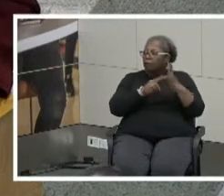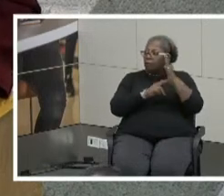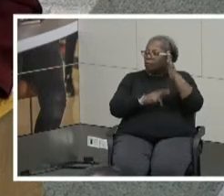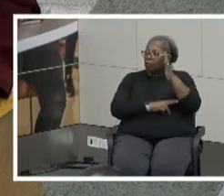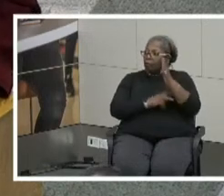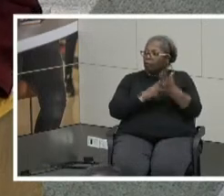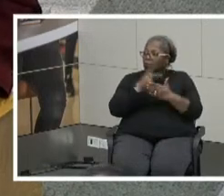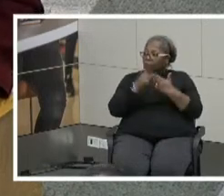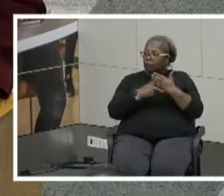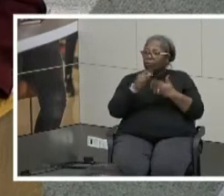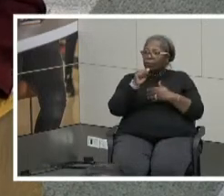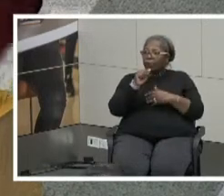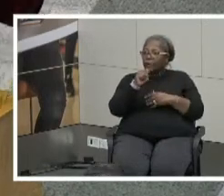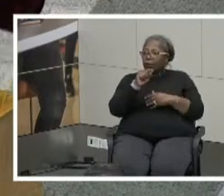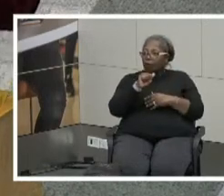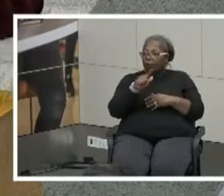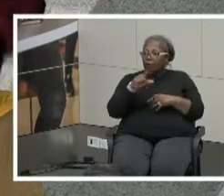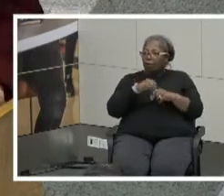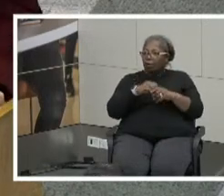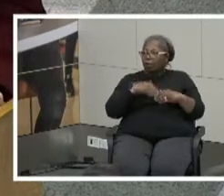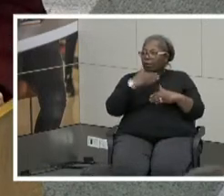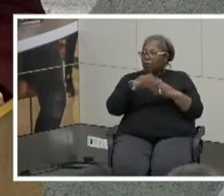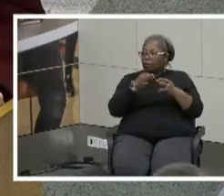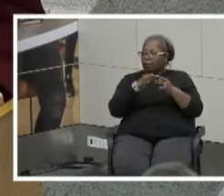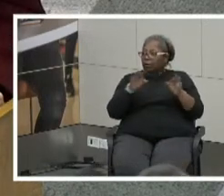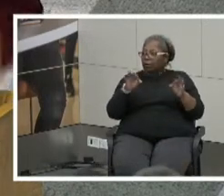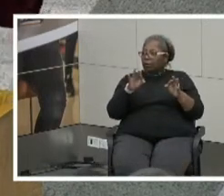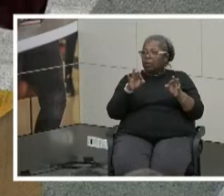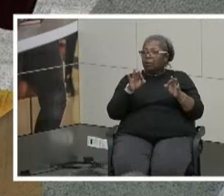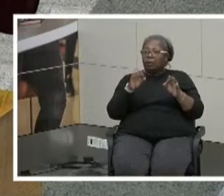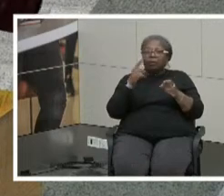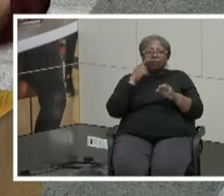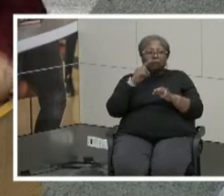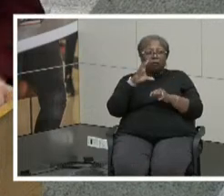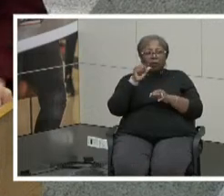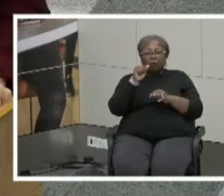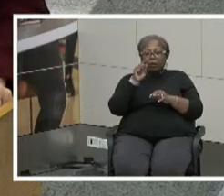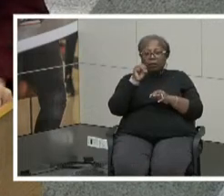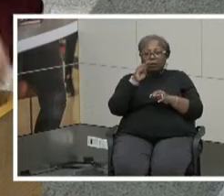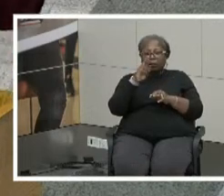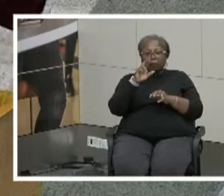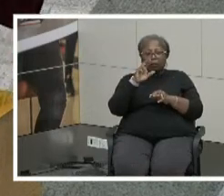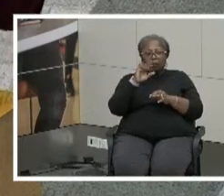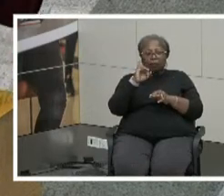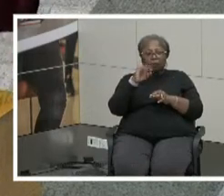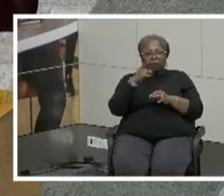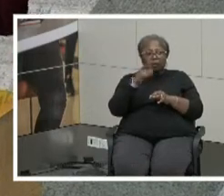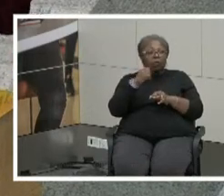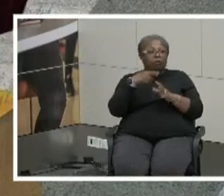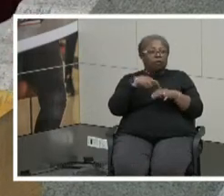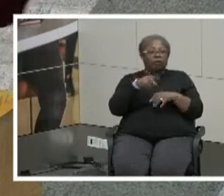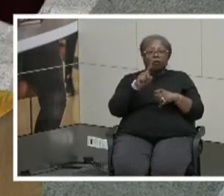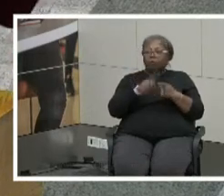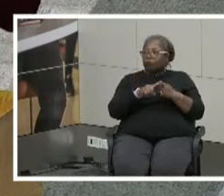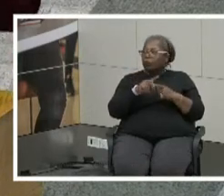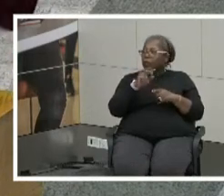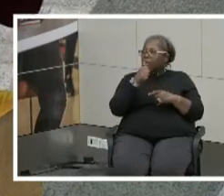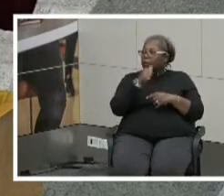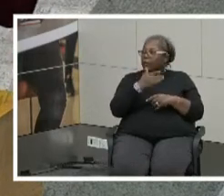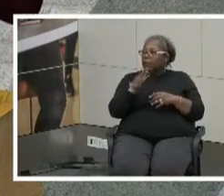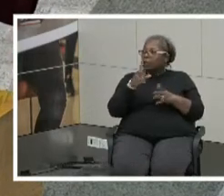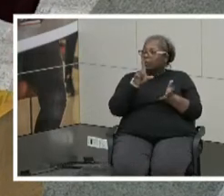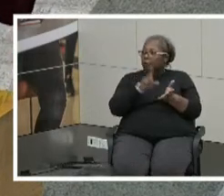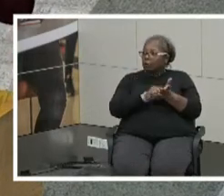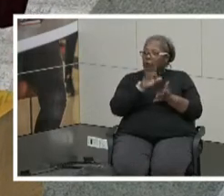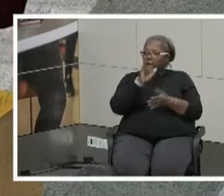programs at all none in the next sentence there is a citation for Cambridge press 2019 which could refer to literally anything